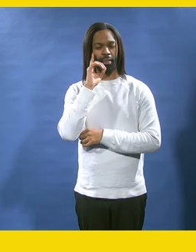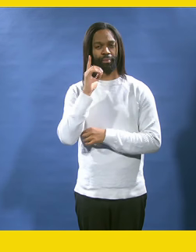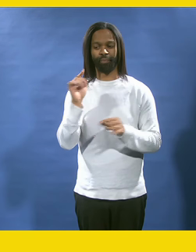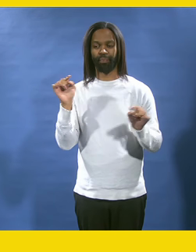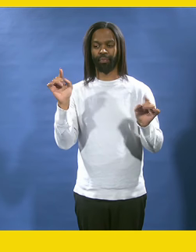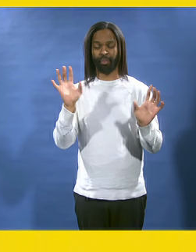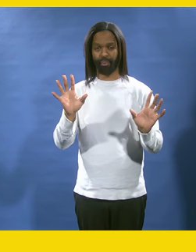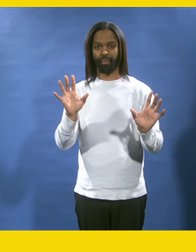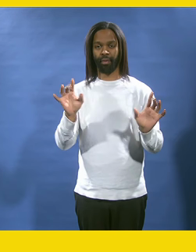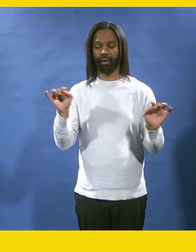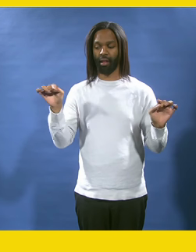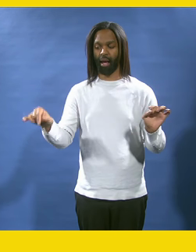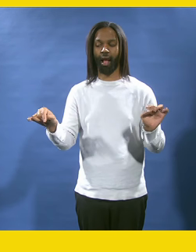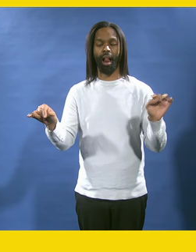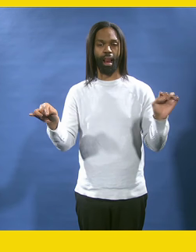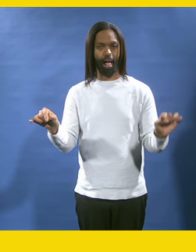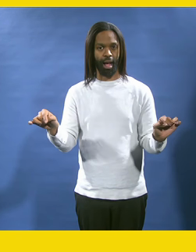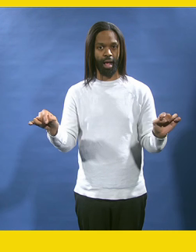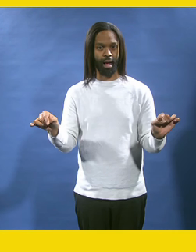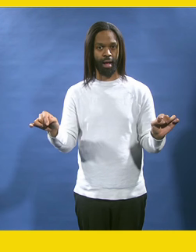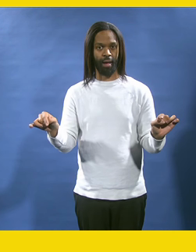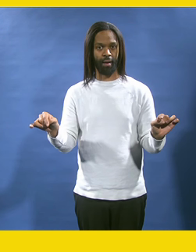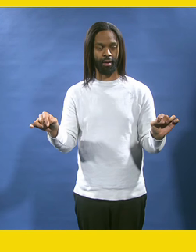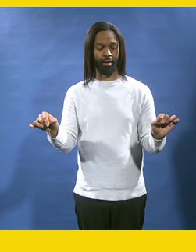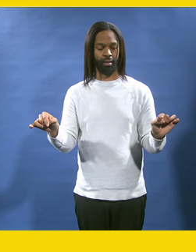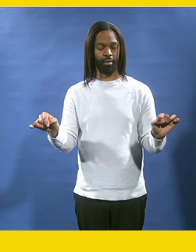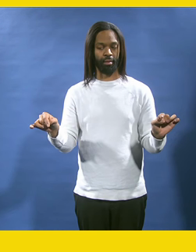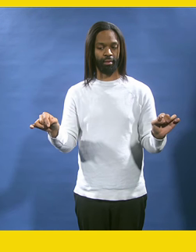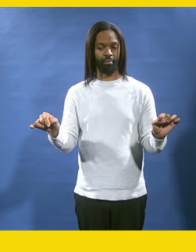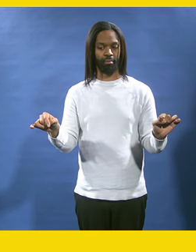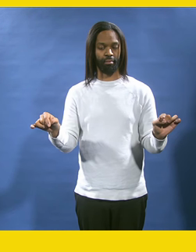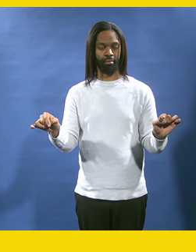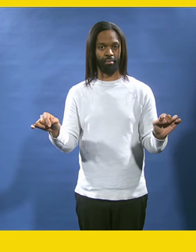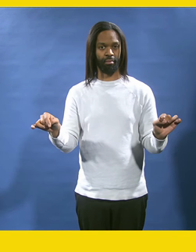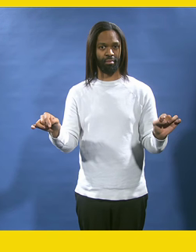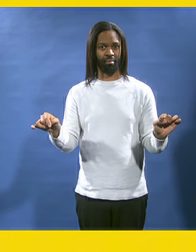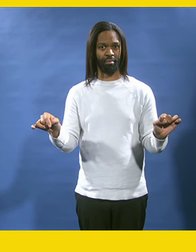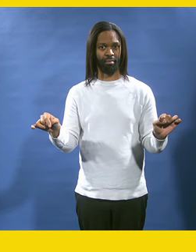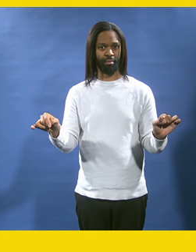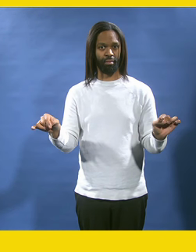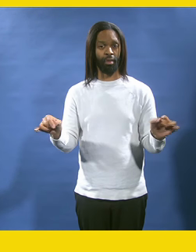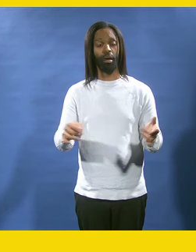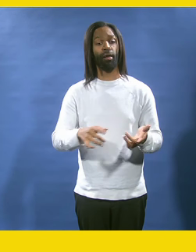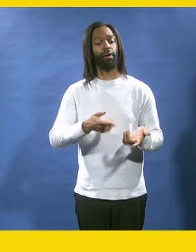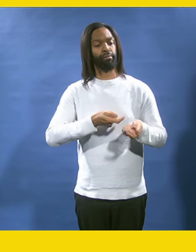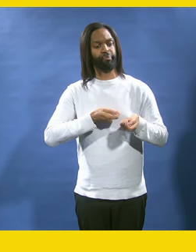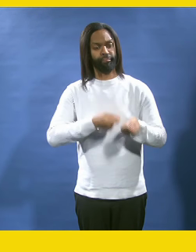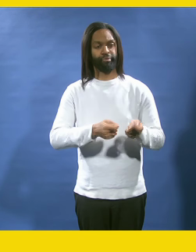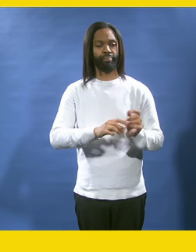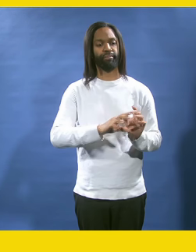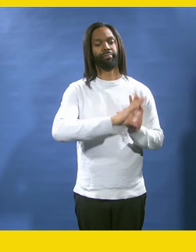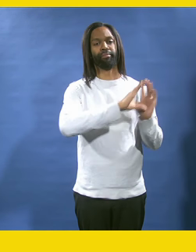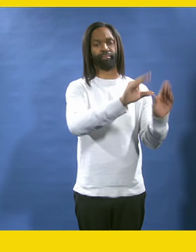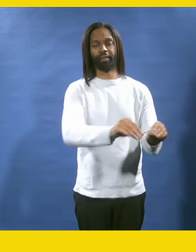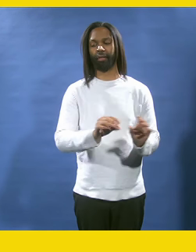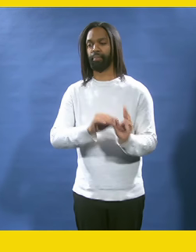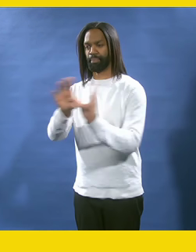deportation. The Taliban's rule also entrenches ethnic and religious